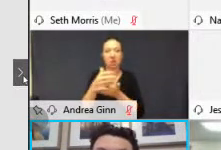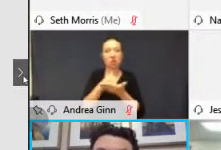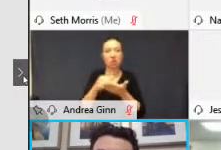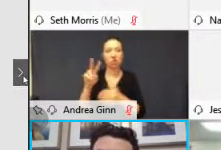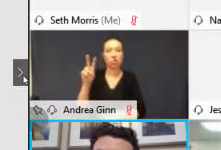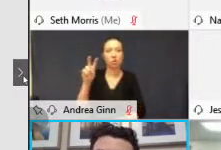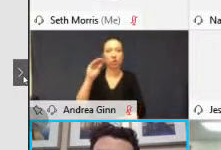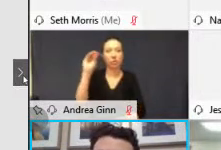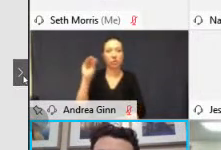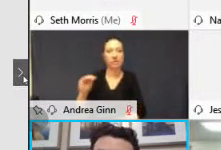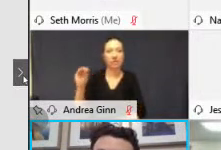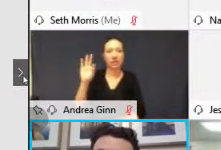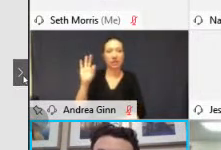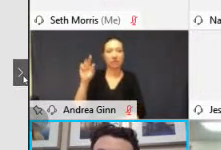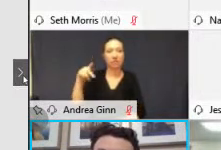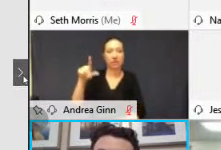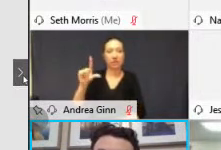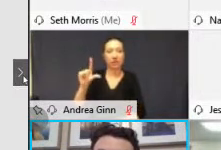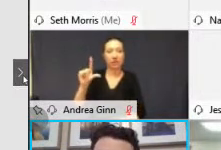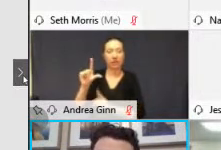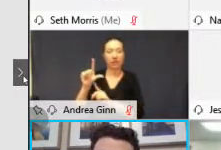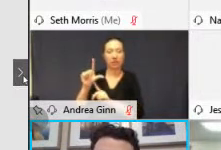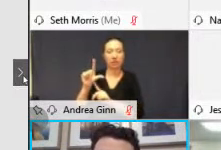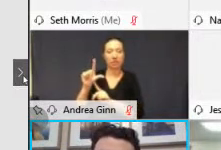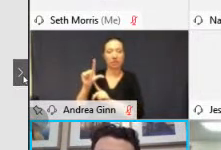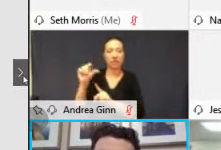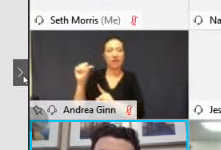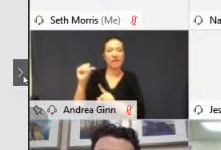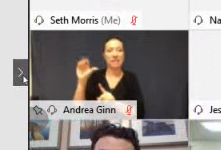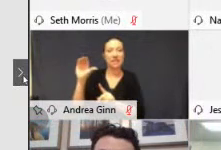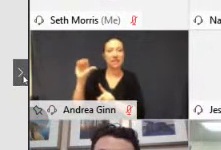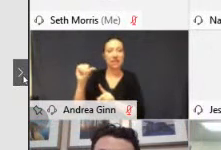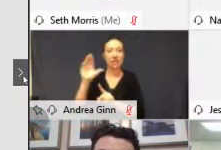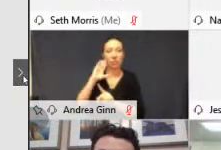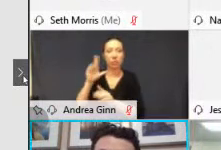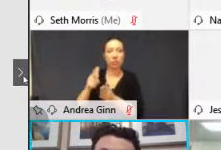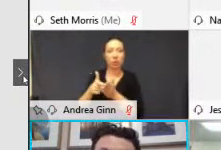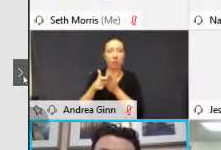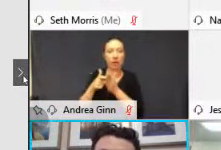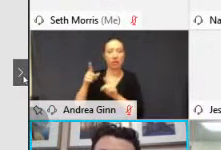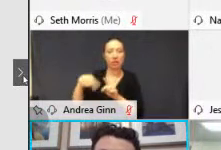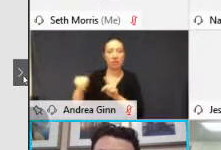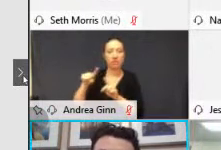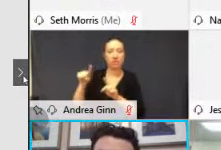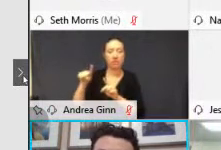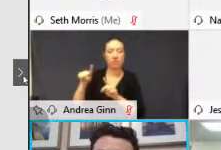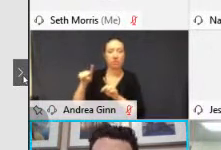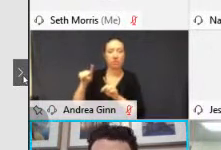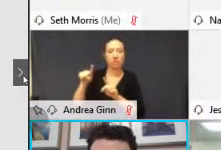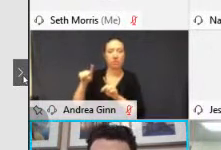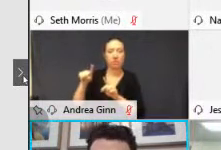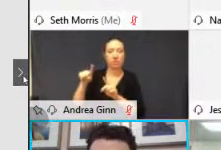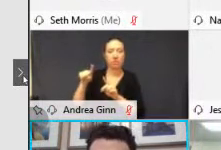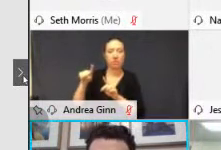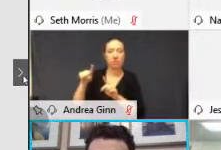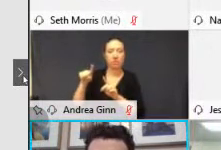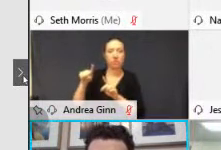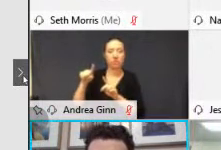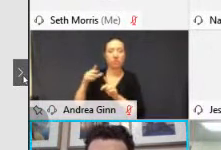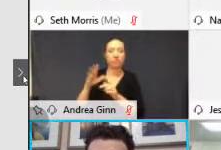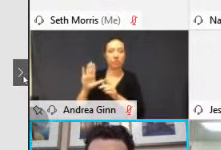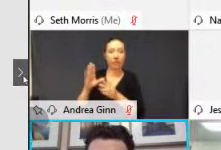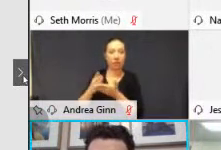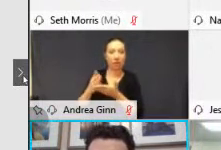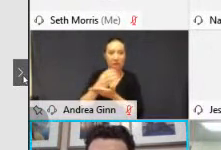the Affordable Care Act is going to require them to contribute 6.49% of